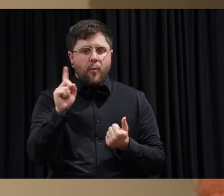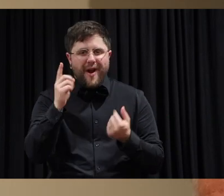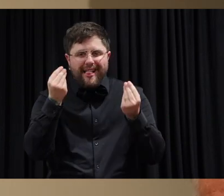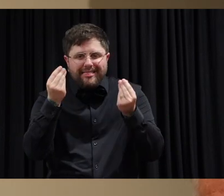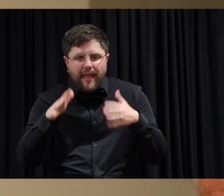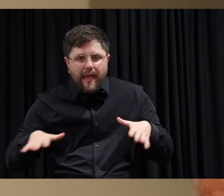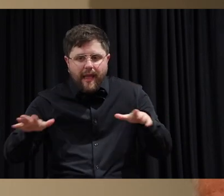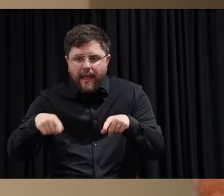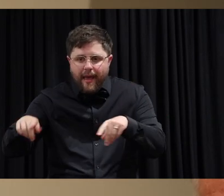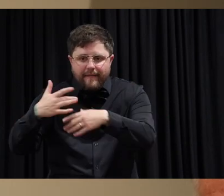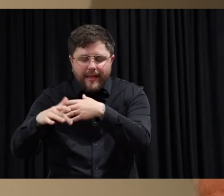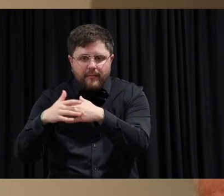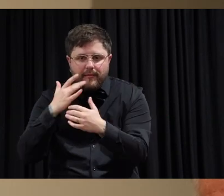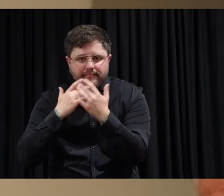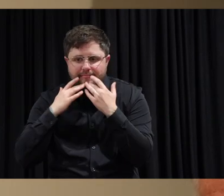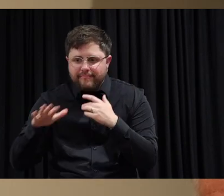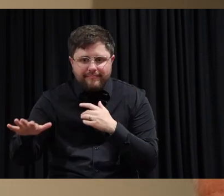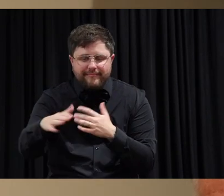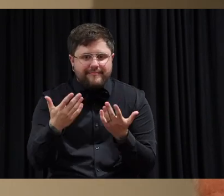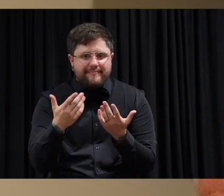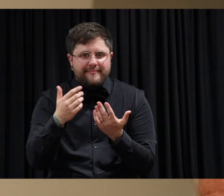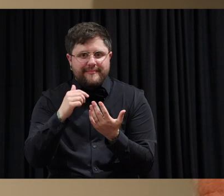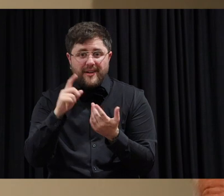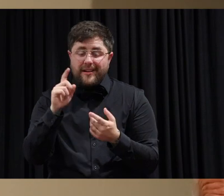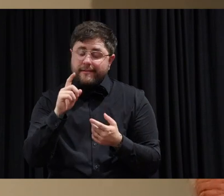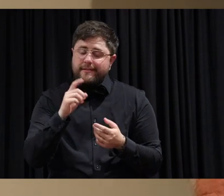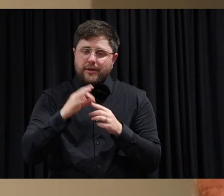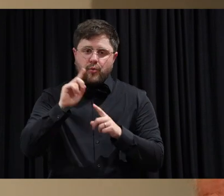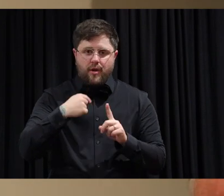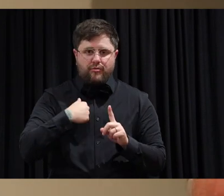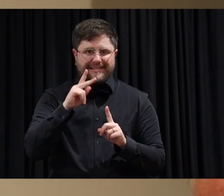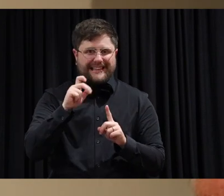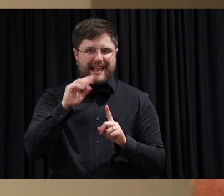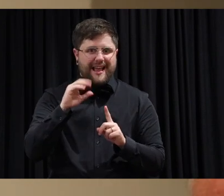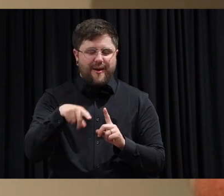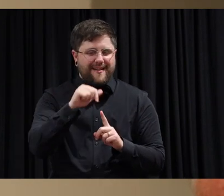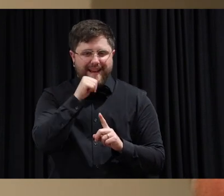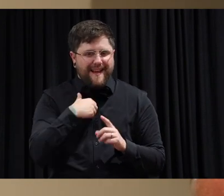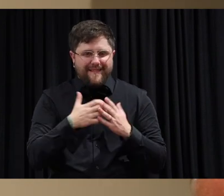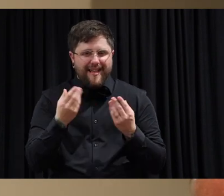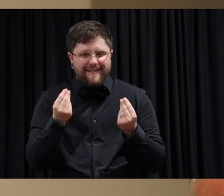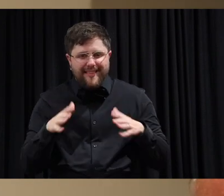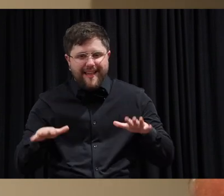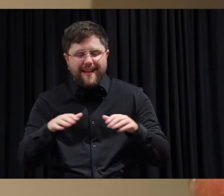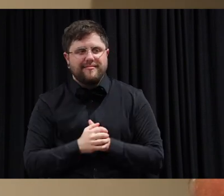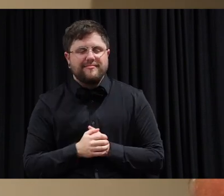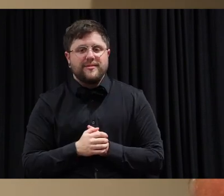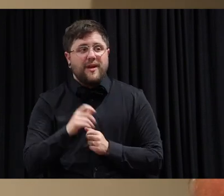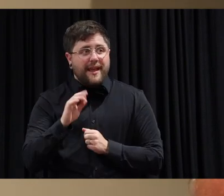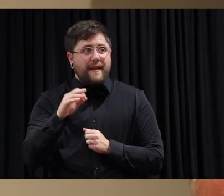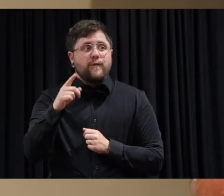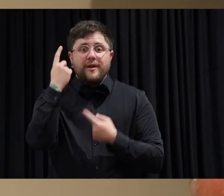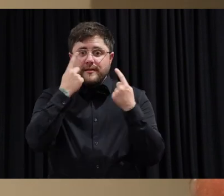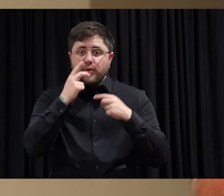land available to build, at least not in Kent County. And then, so if you're thinking about building, oftentimes in the